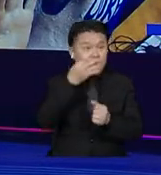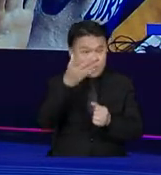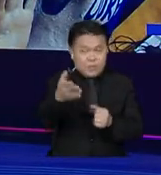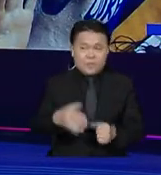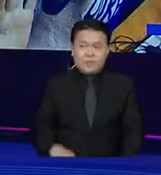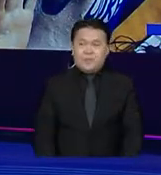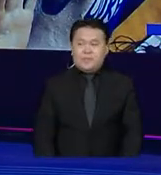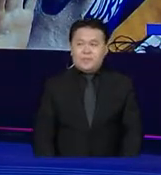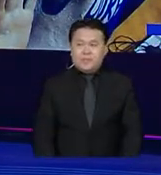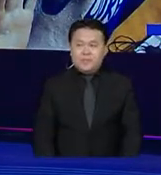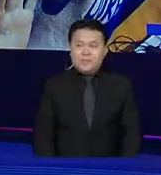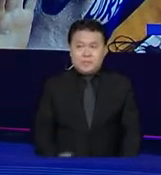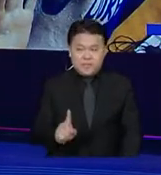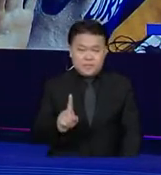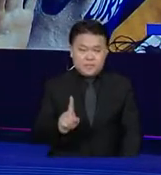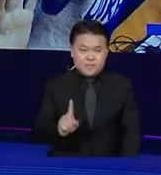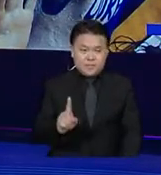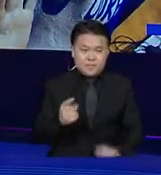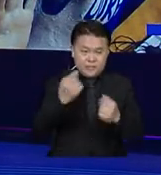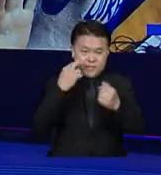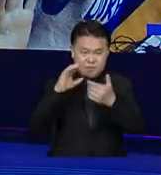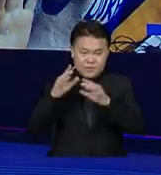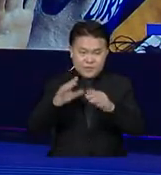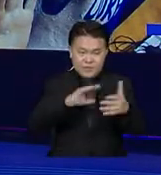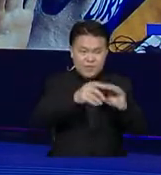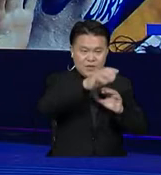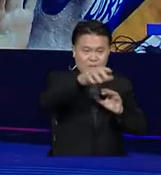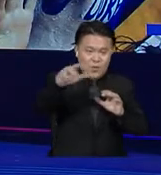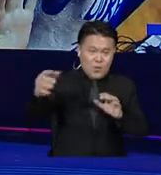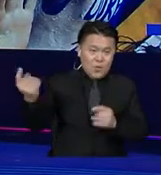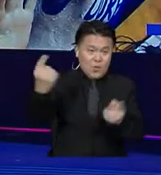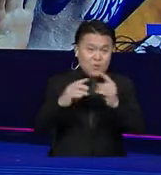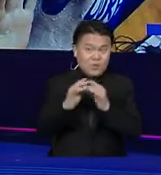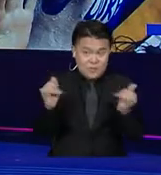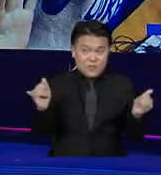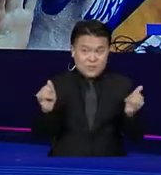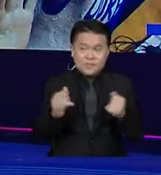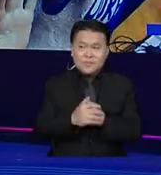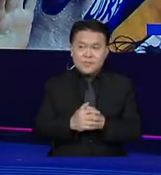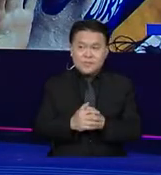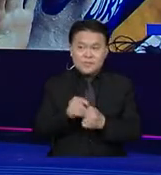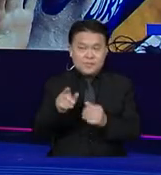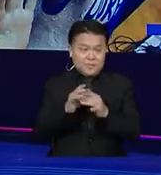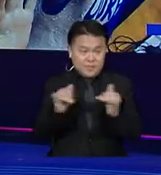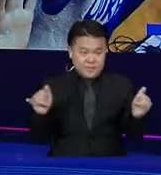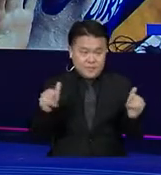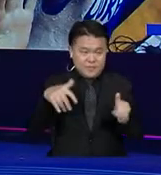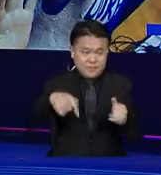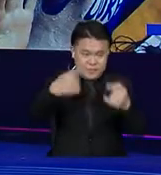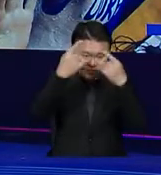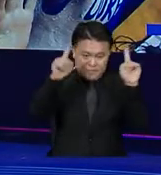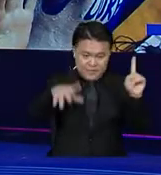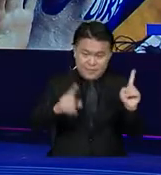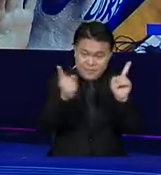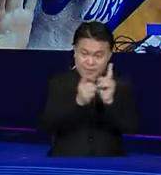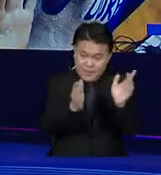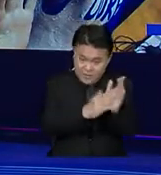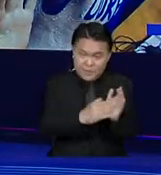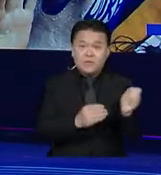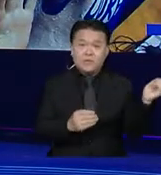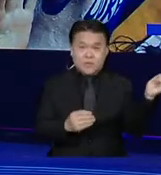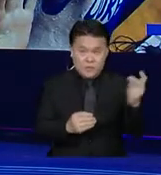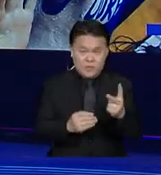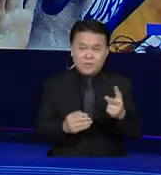Duke from all over the United States and all over the world. They meet for the first time on Duke's campus, and